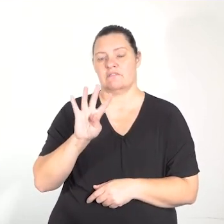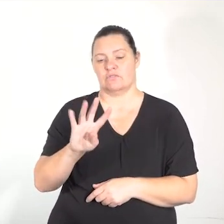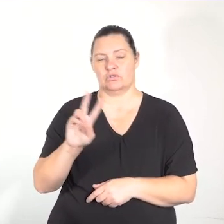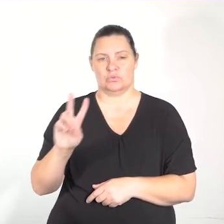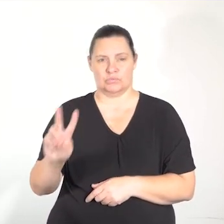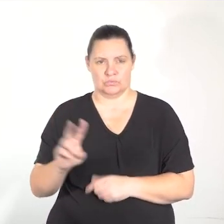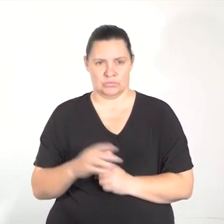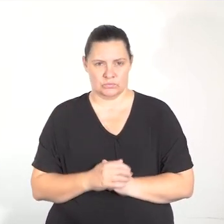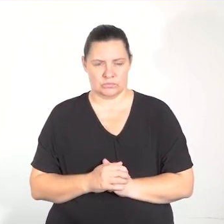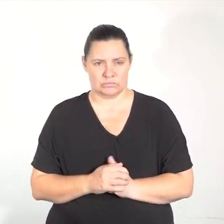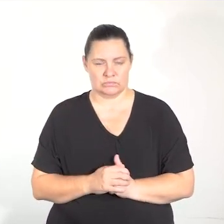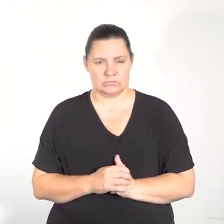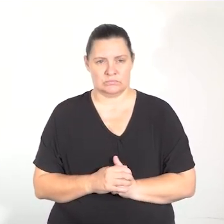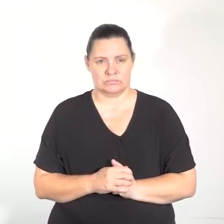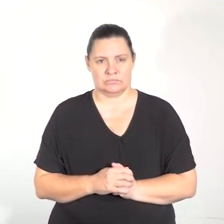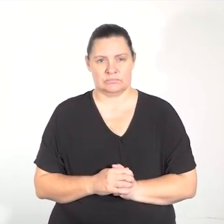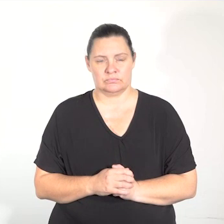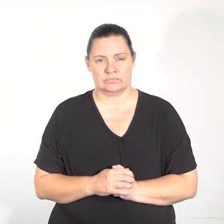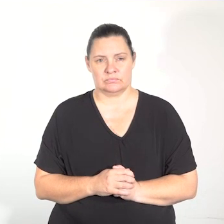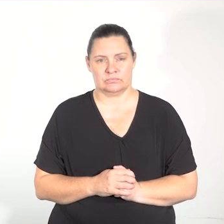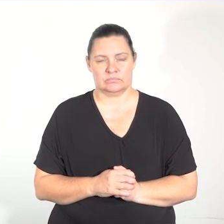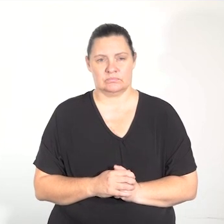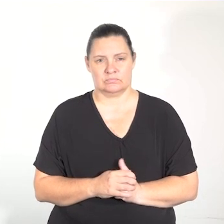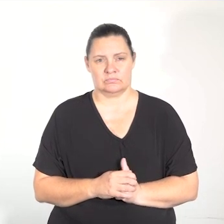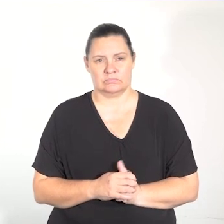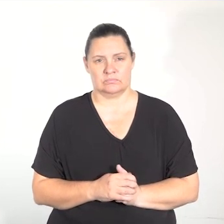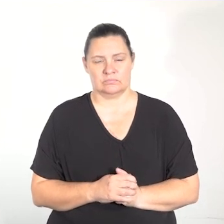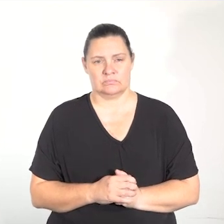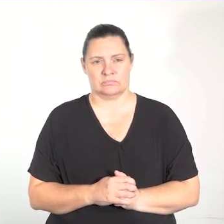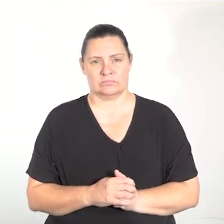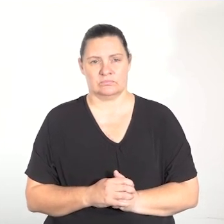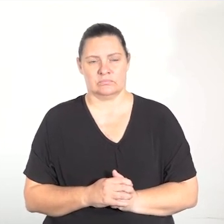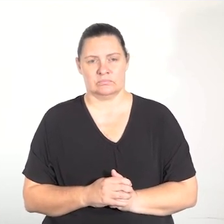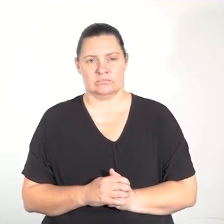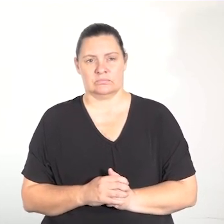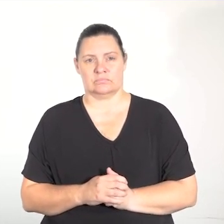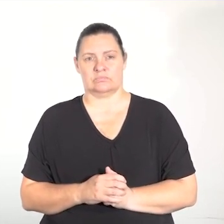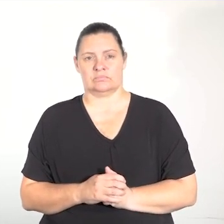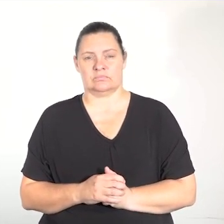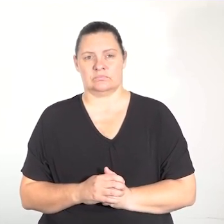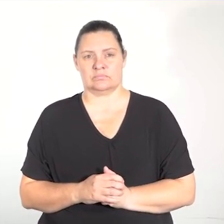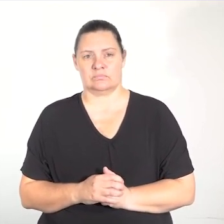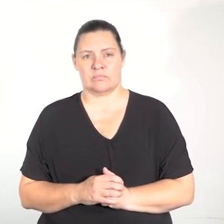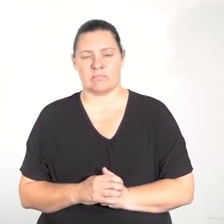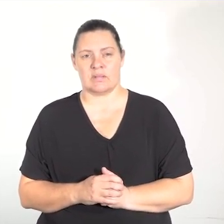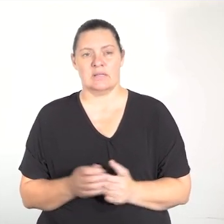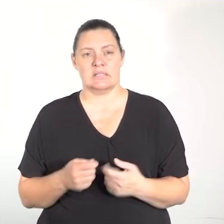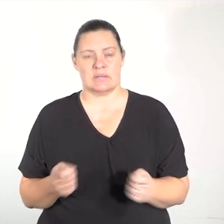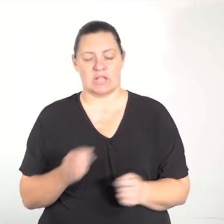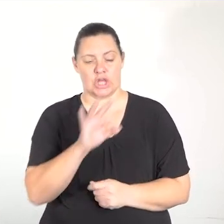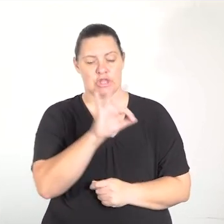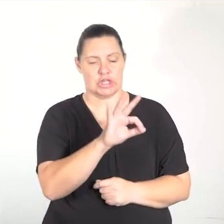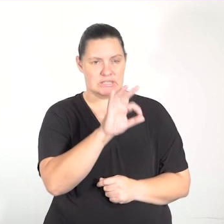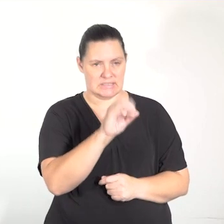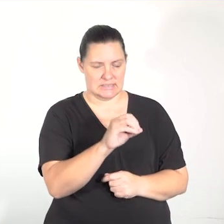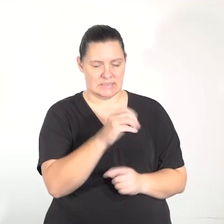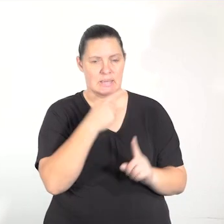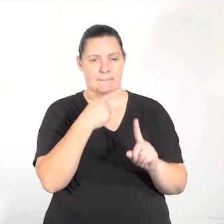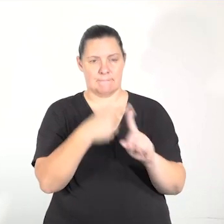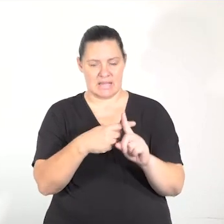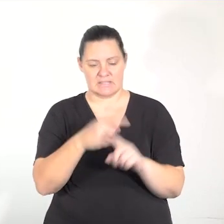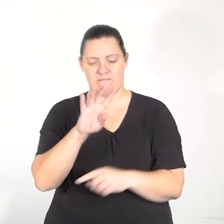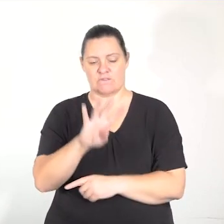remember, as we are looking at the common one, we are also looking at the one that appears the least. So when we look